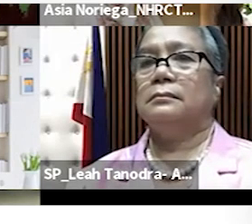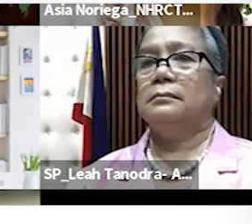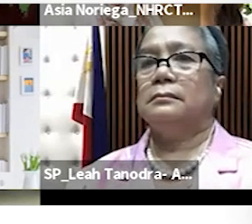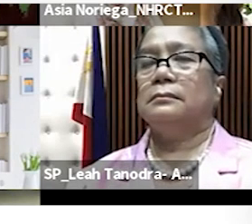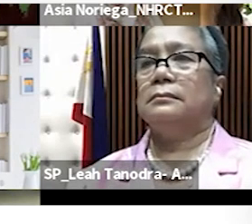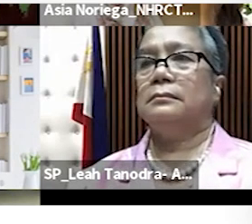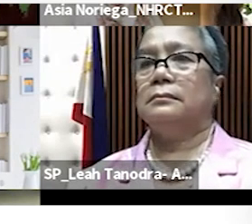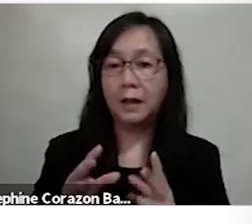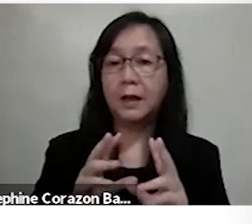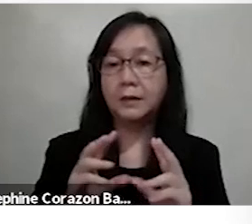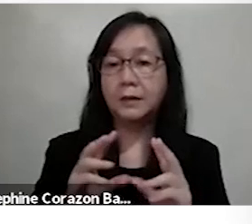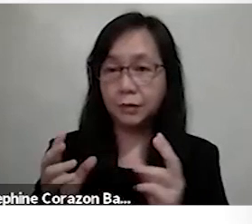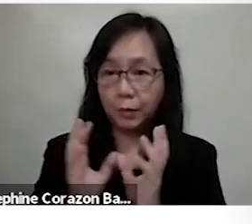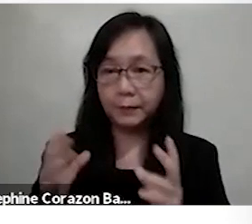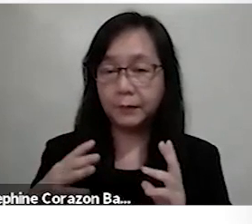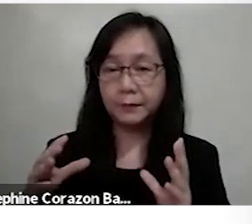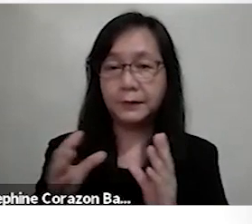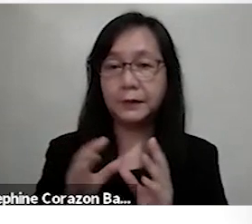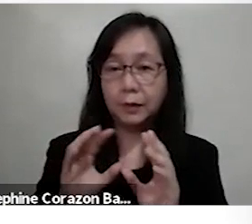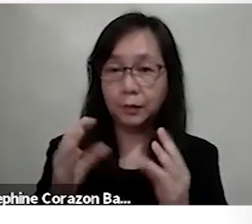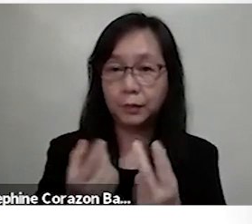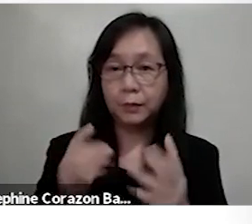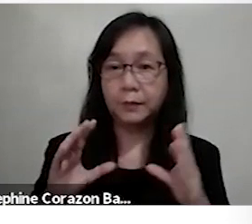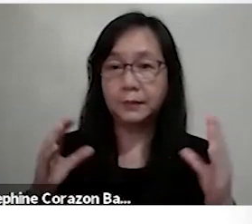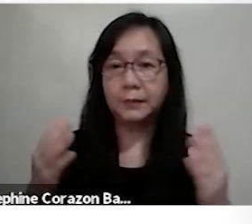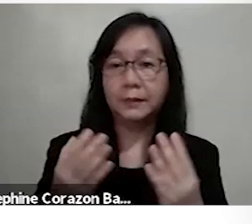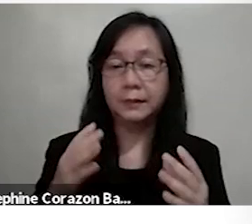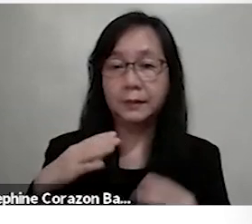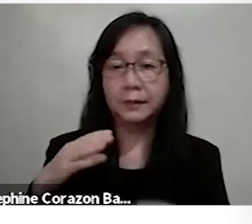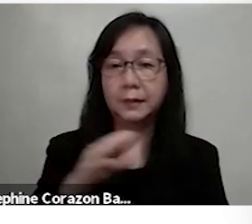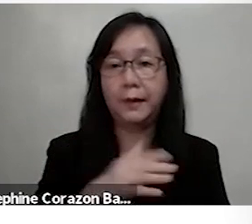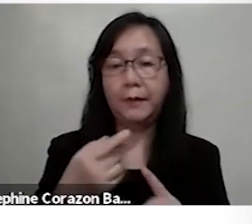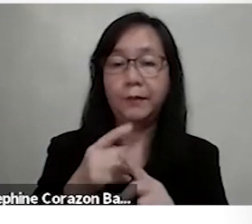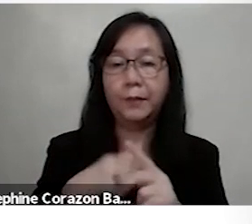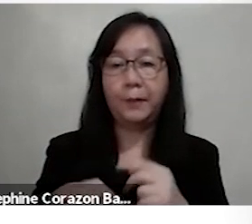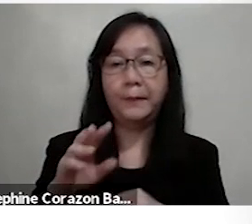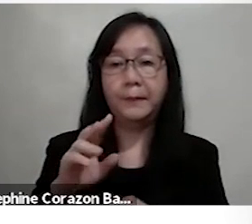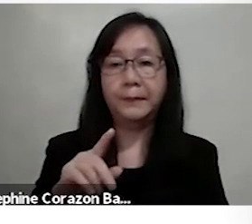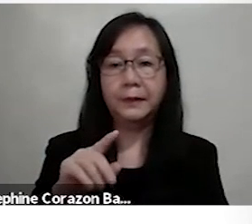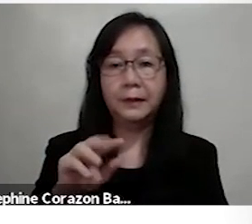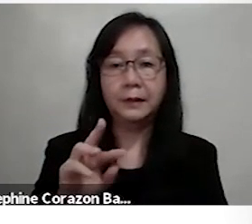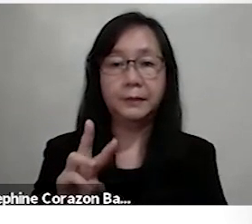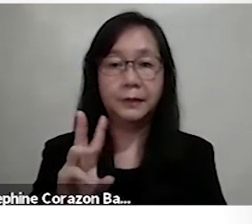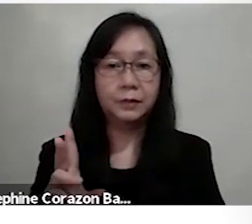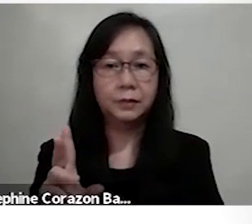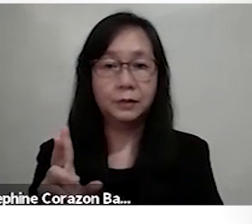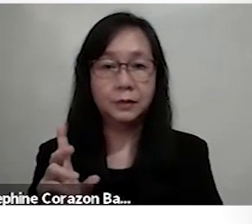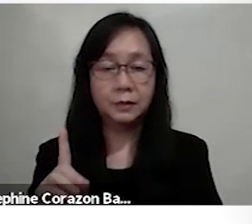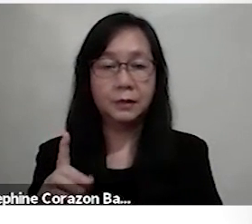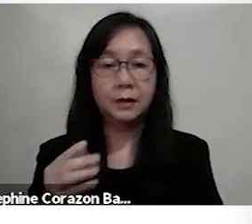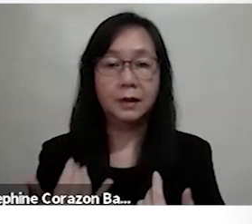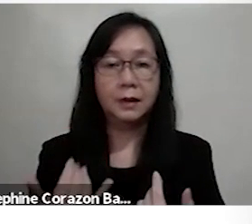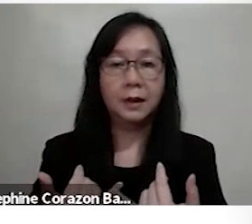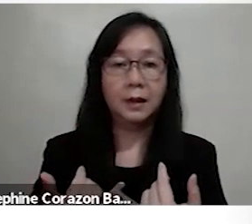leader from thematic working group, and then hiring the consultant, data collection,